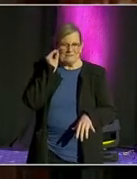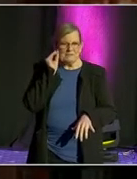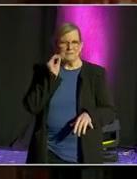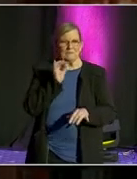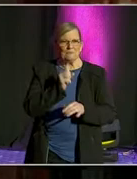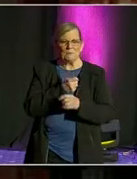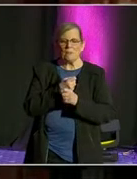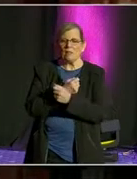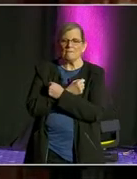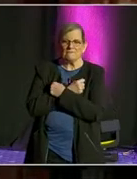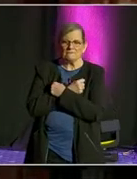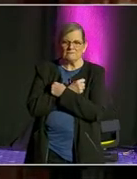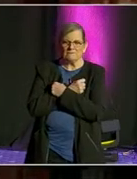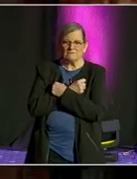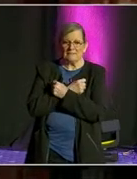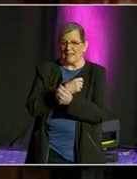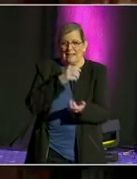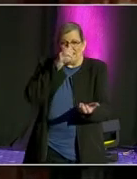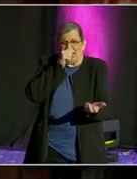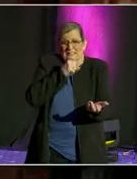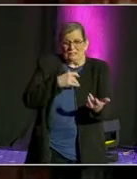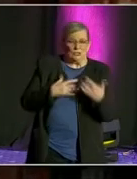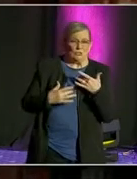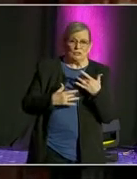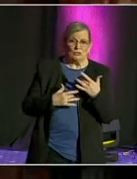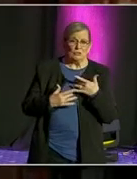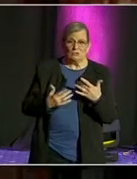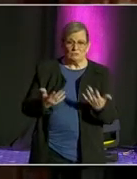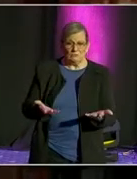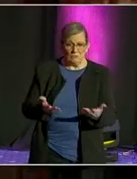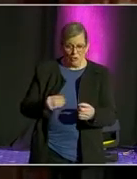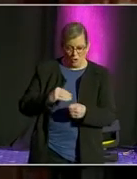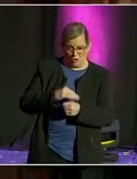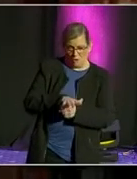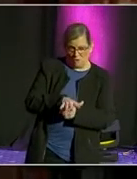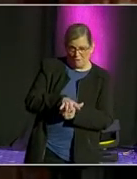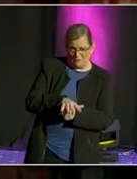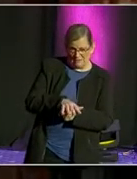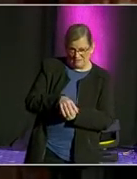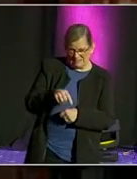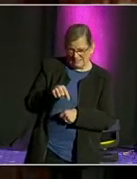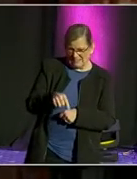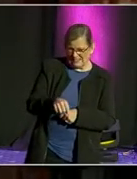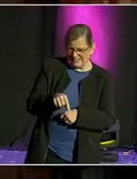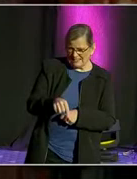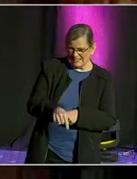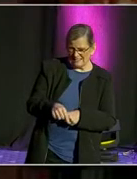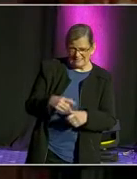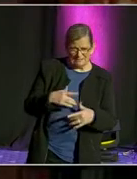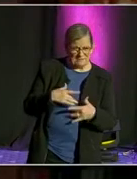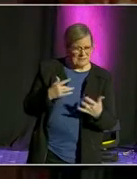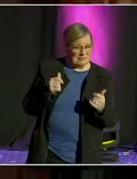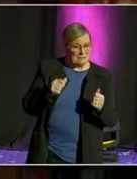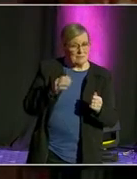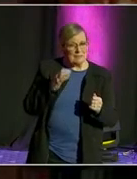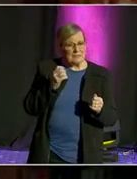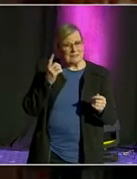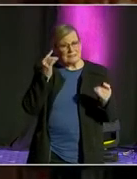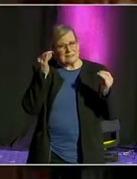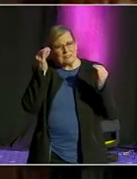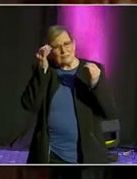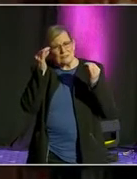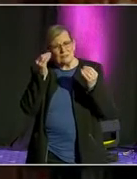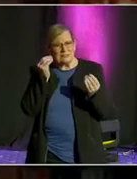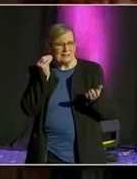guess, considering the circumstances, this compliment could be considered a kiss through